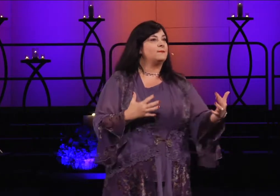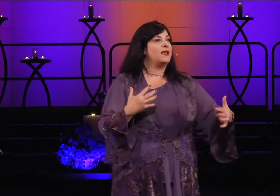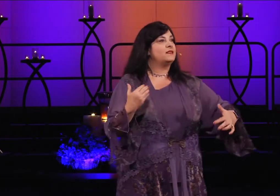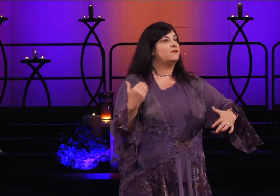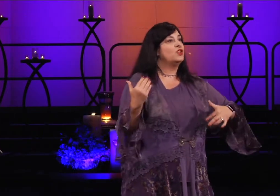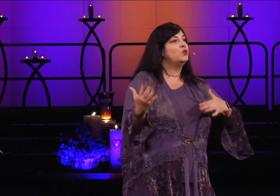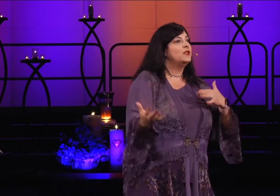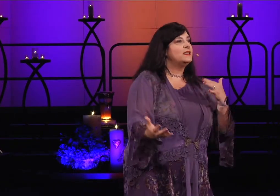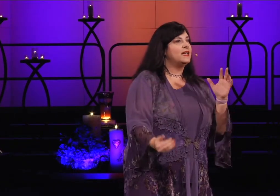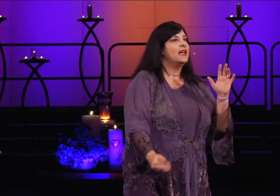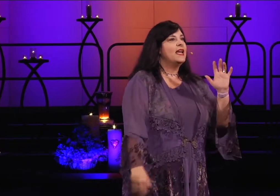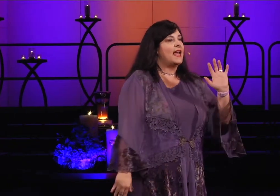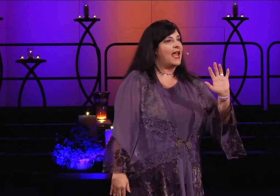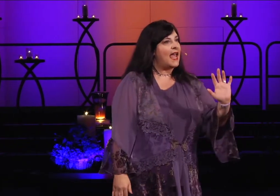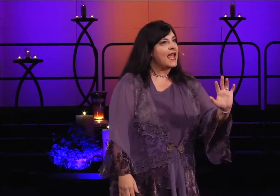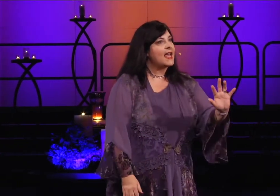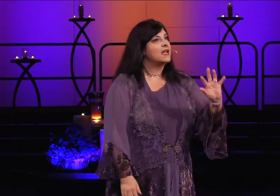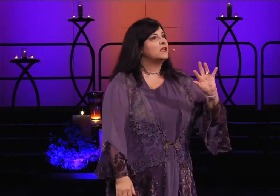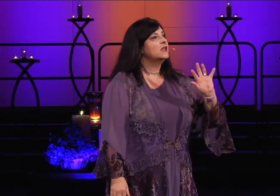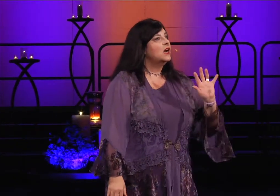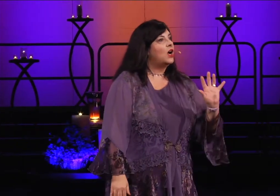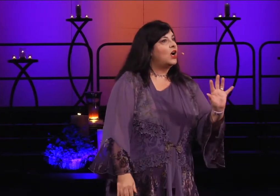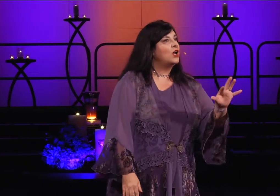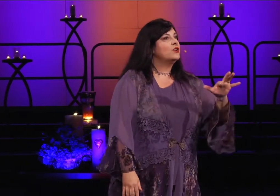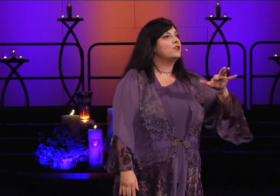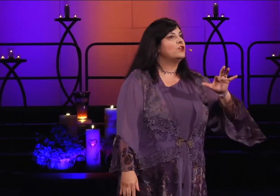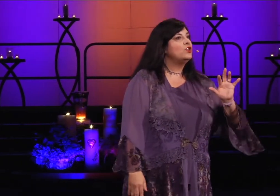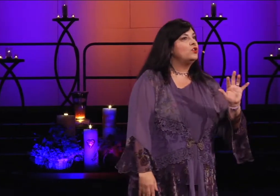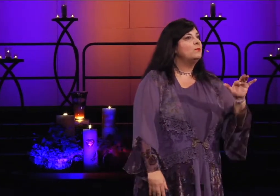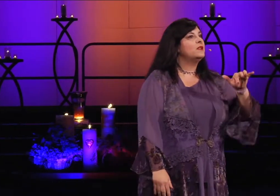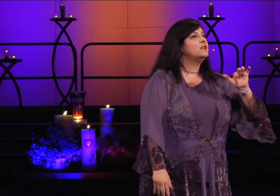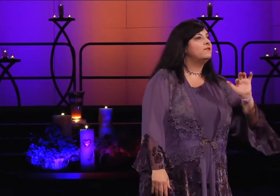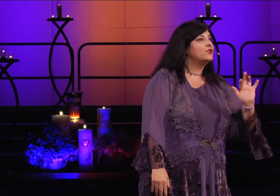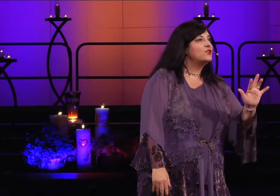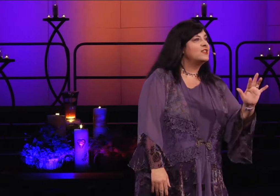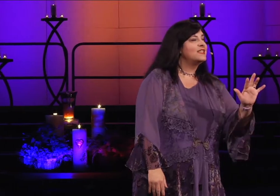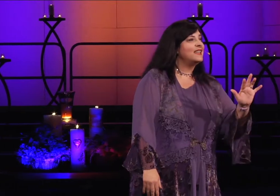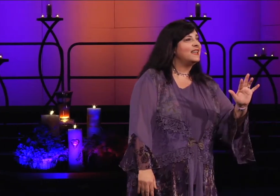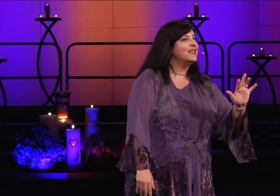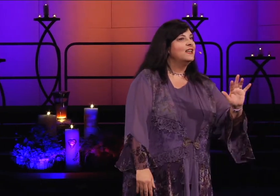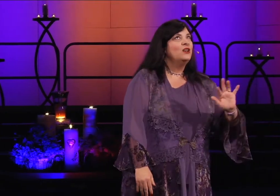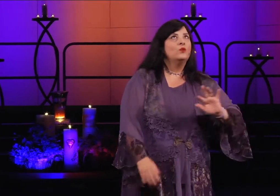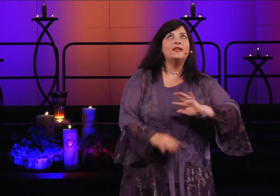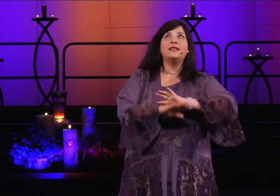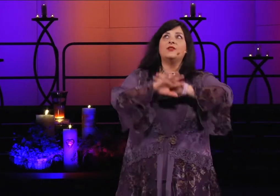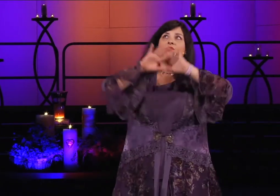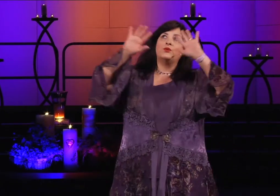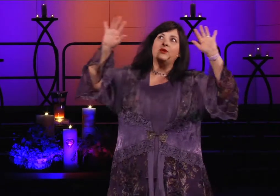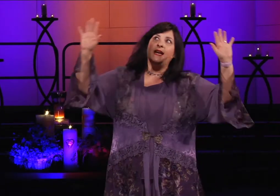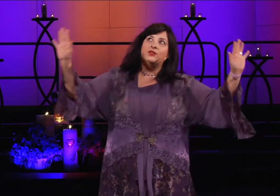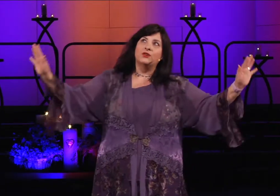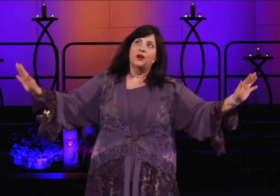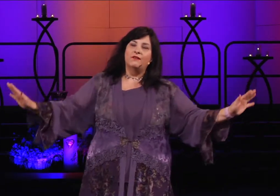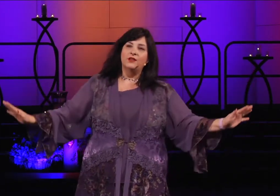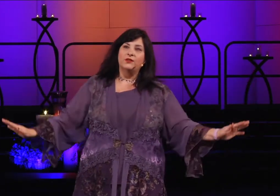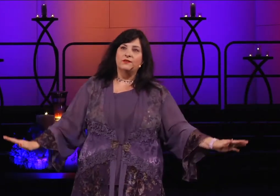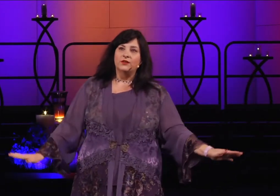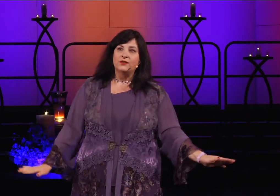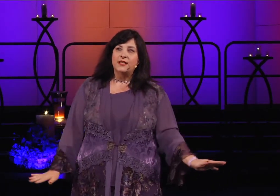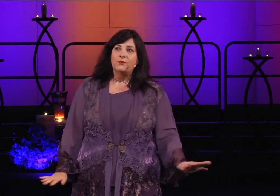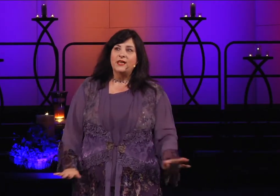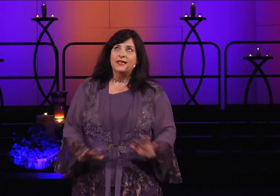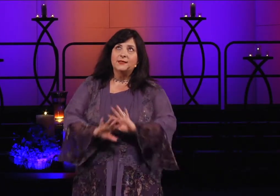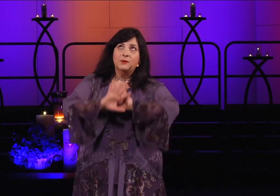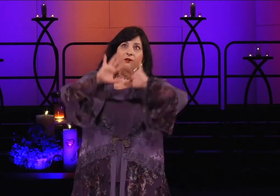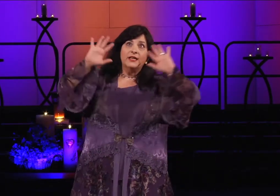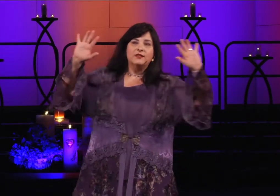in that space of the unity and honor the human diversity, we see the true nature of the